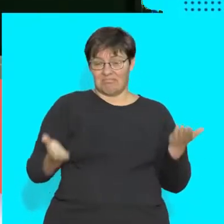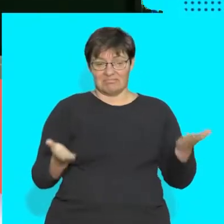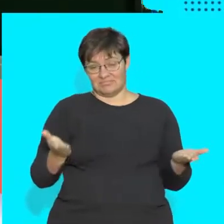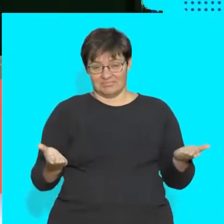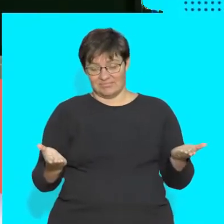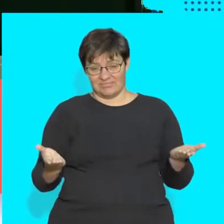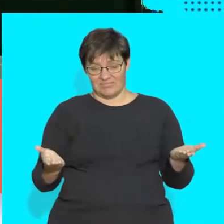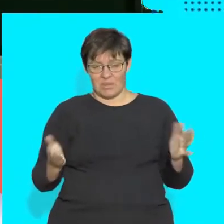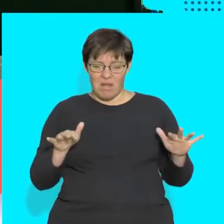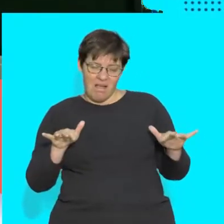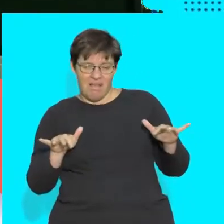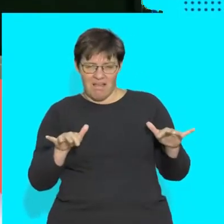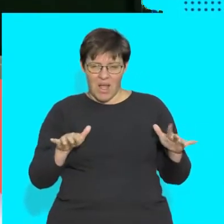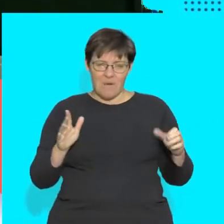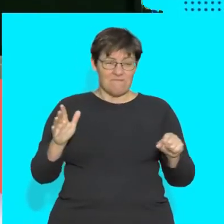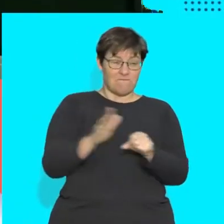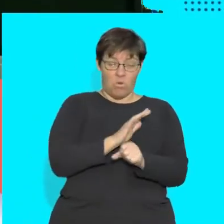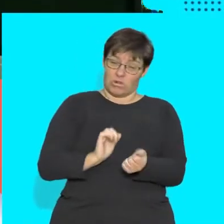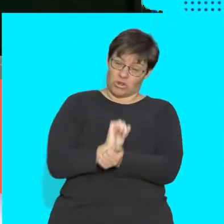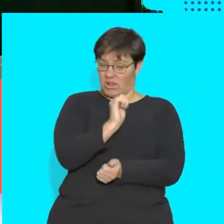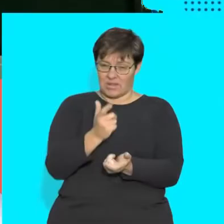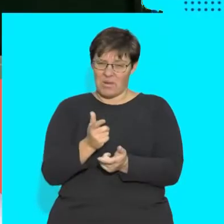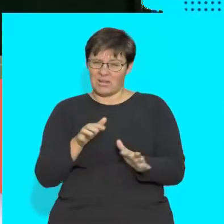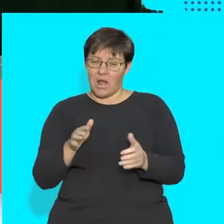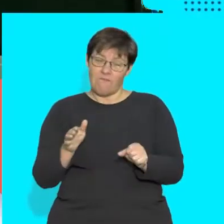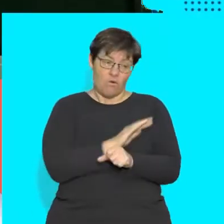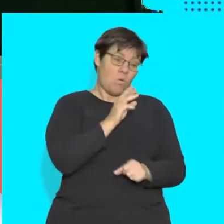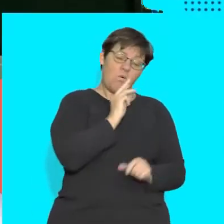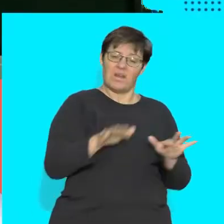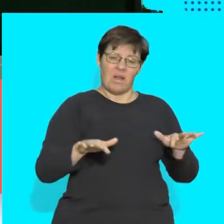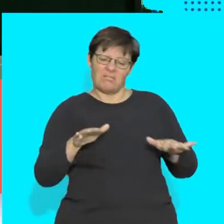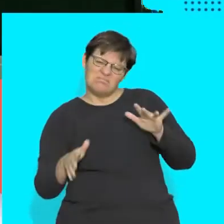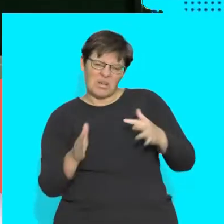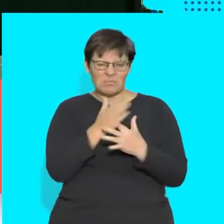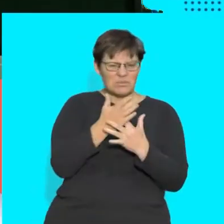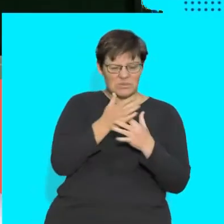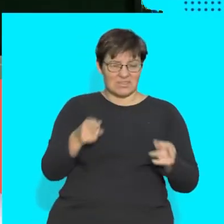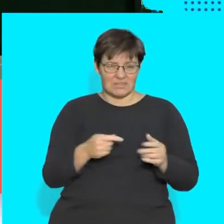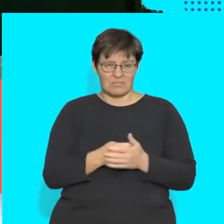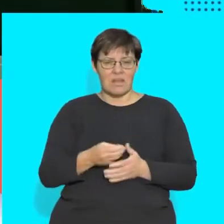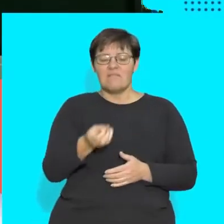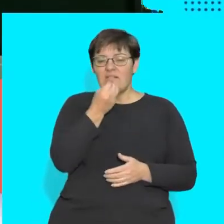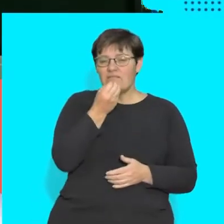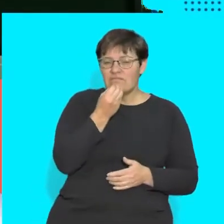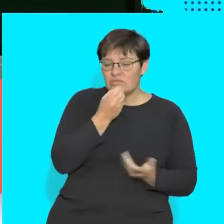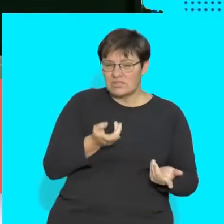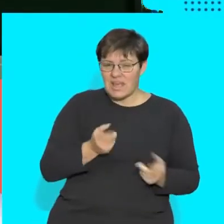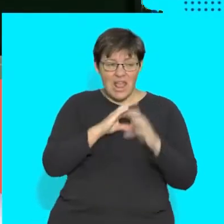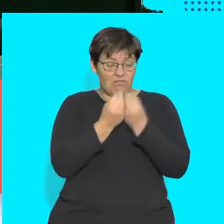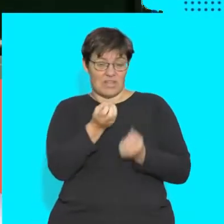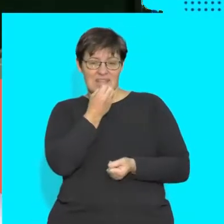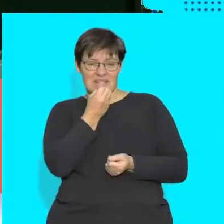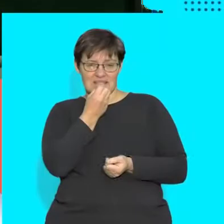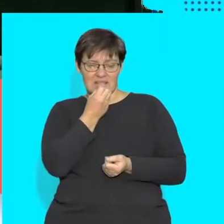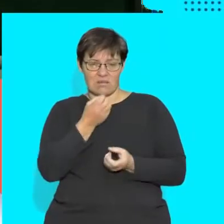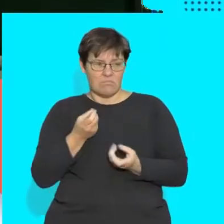gel more solid. But that's what the cytoplasm is. Remember, when you eat this food and everything that you eat, where